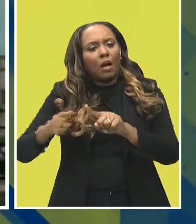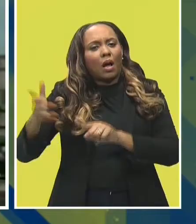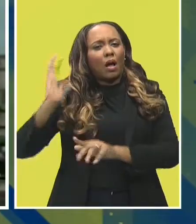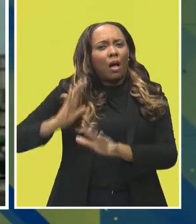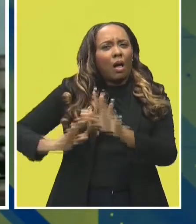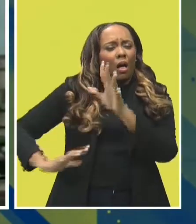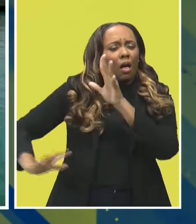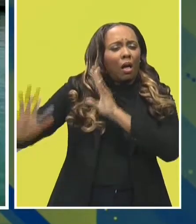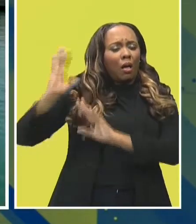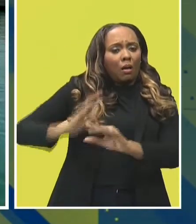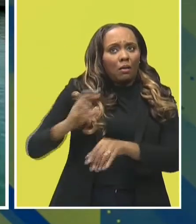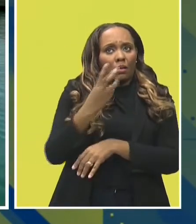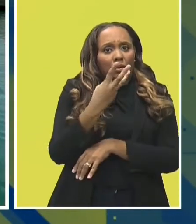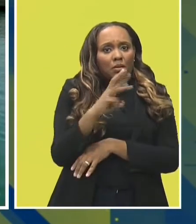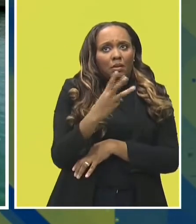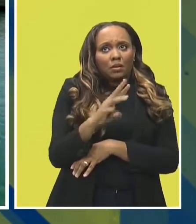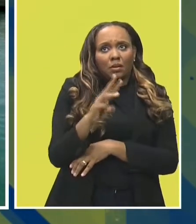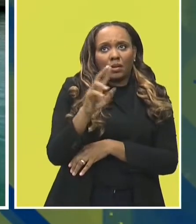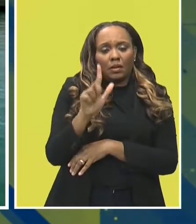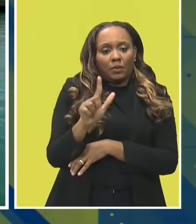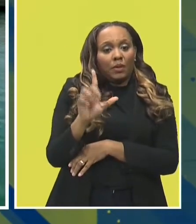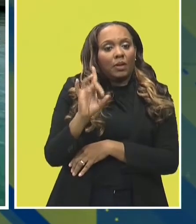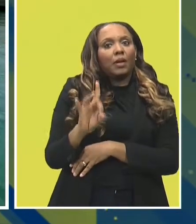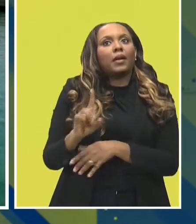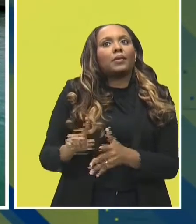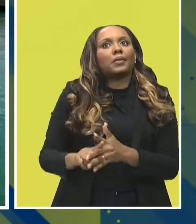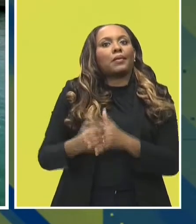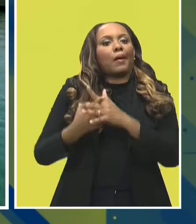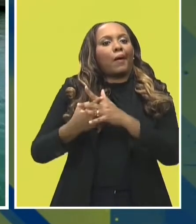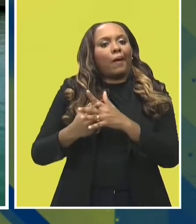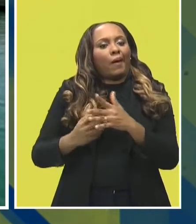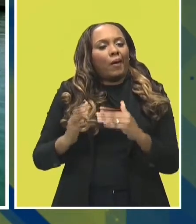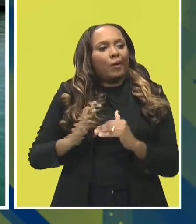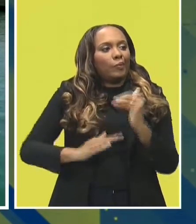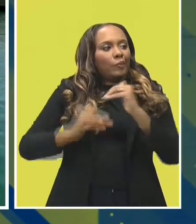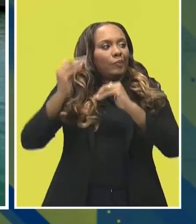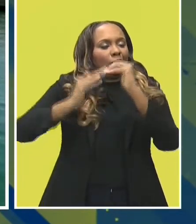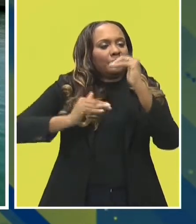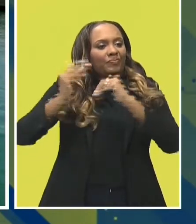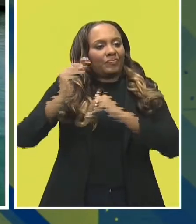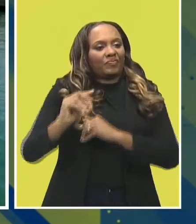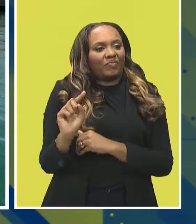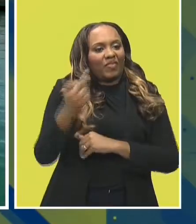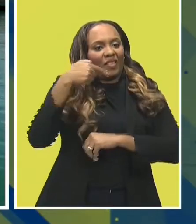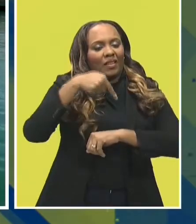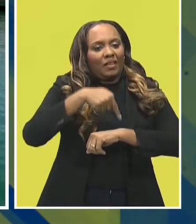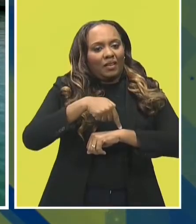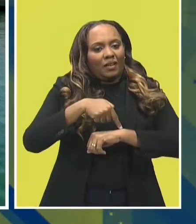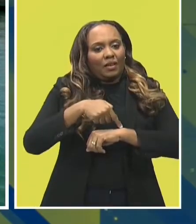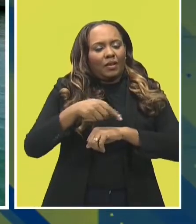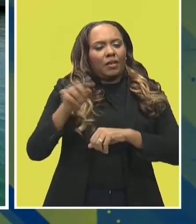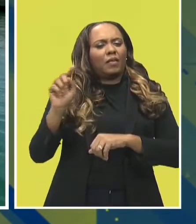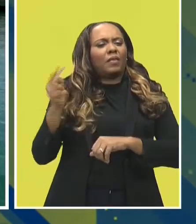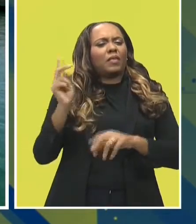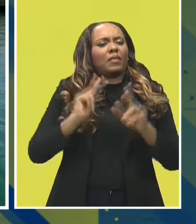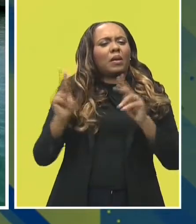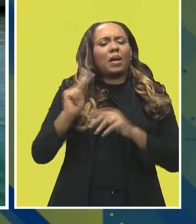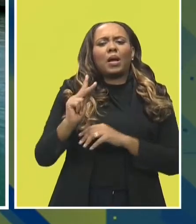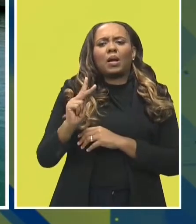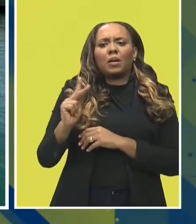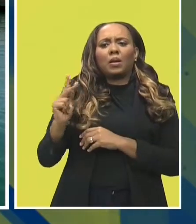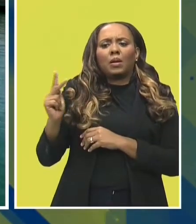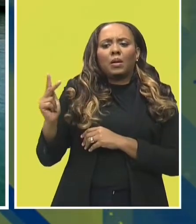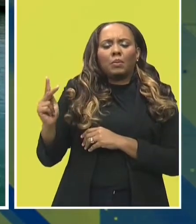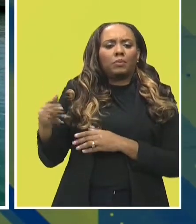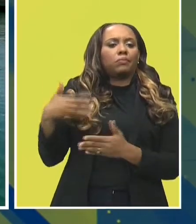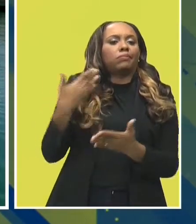in 1628, that's where this whole thing started. When the original colonizers came from Britain, they